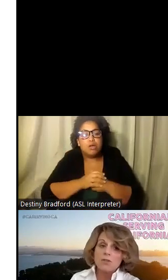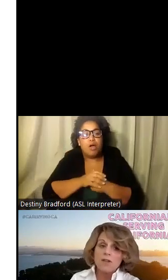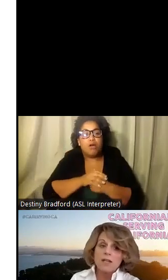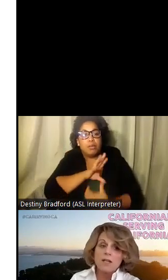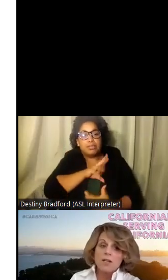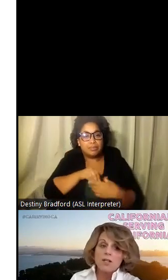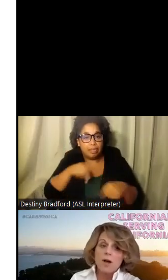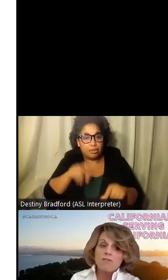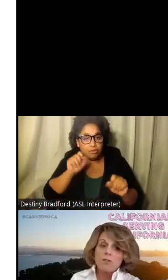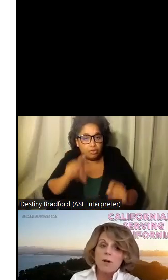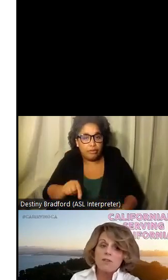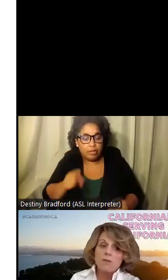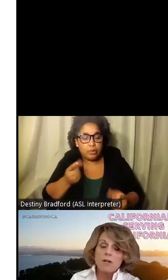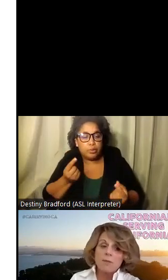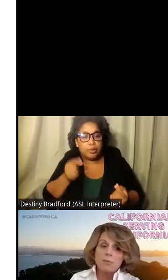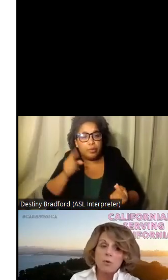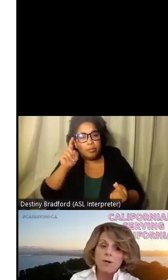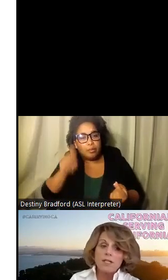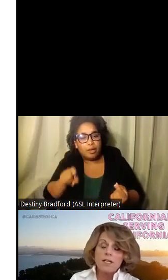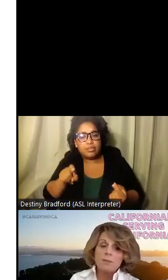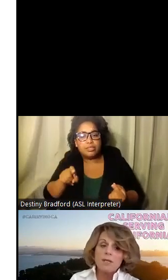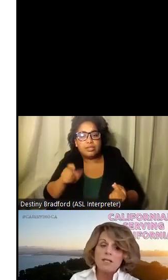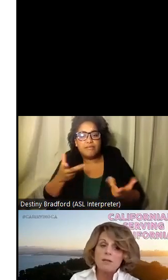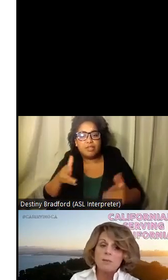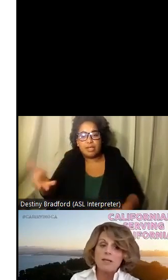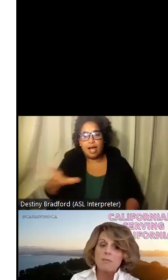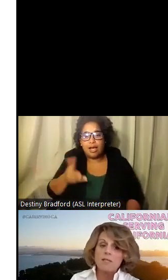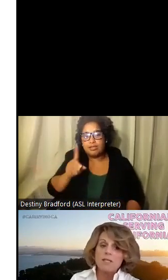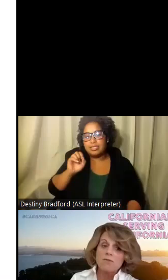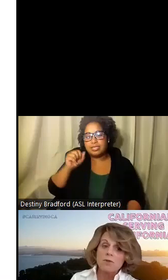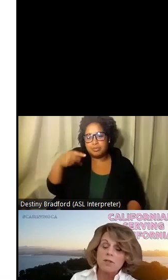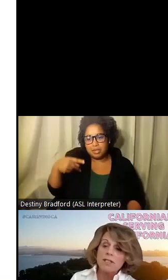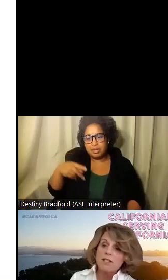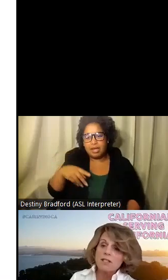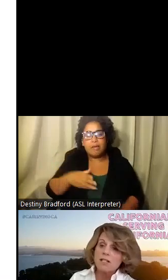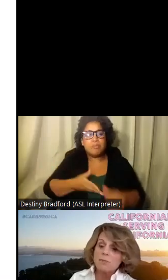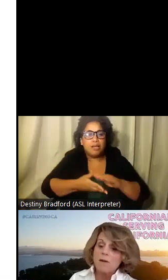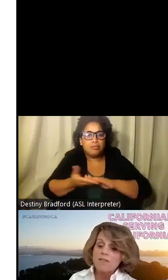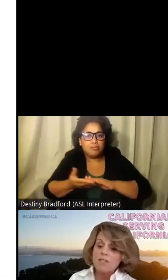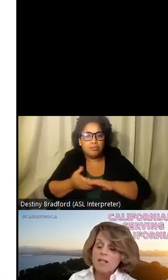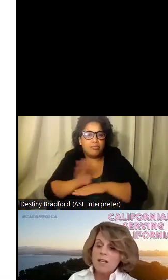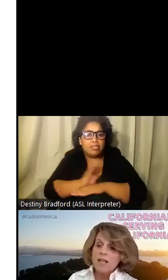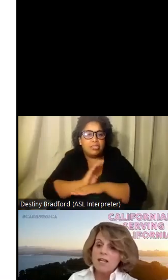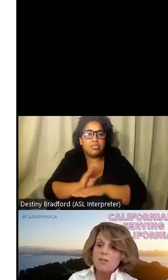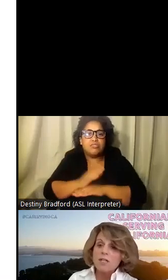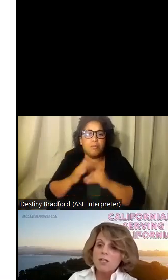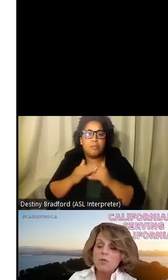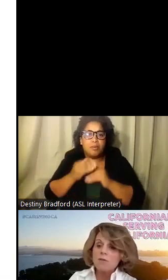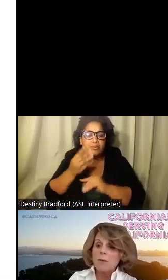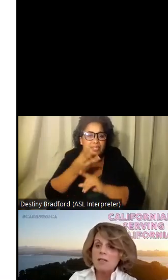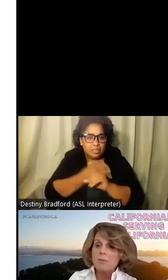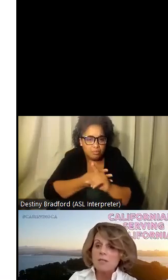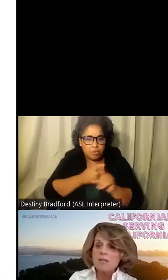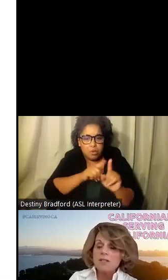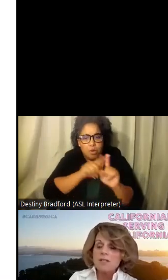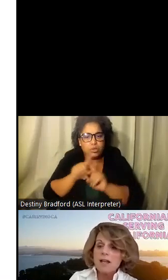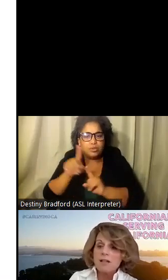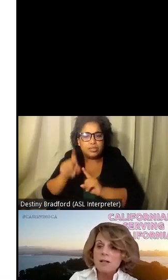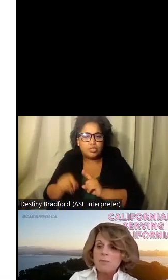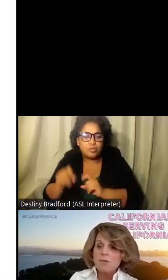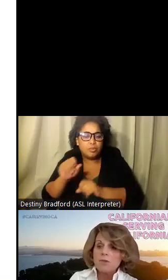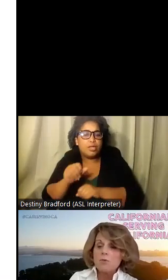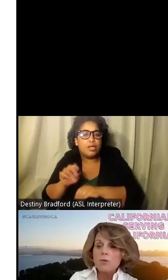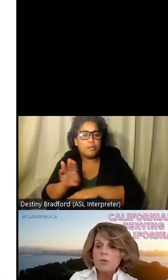in the survey, you have to have employed DSPs and been in business for at least 6 months, and you need to have been in